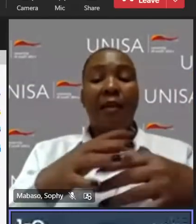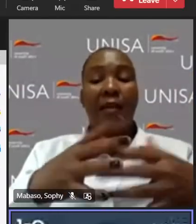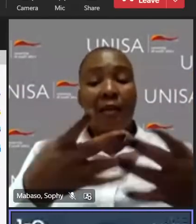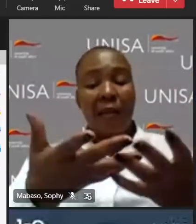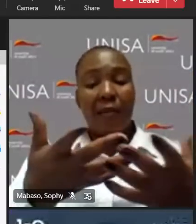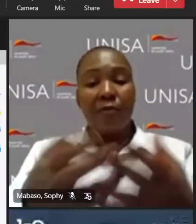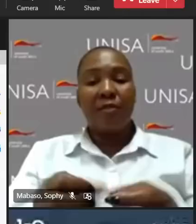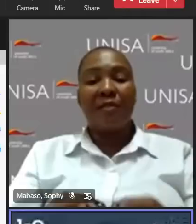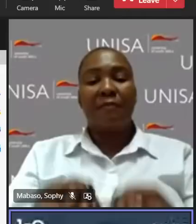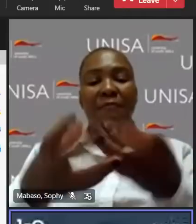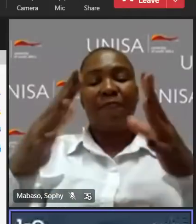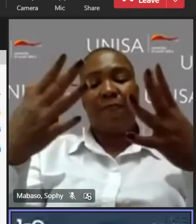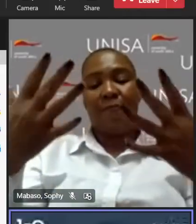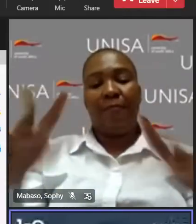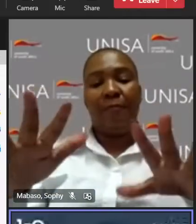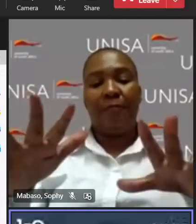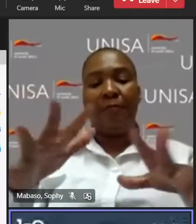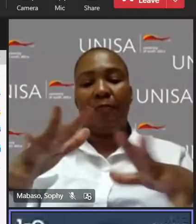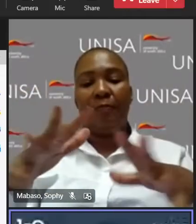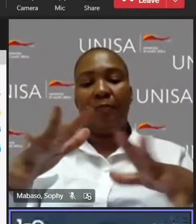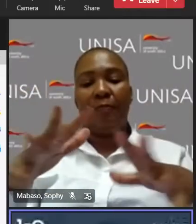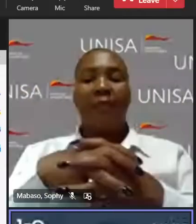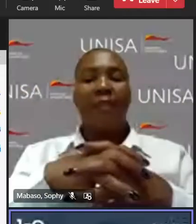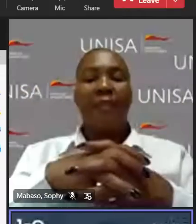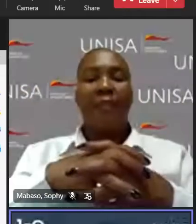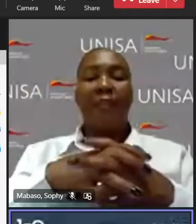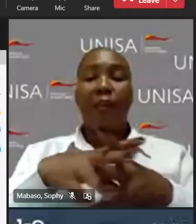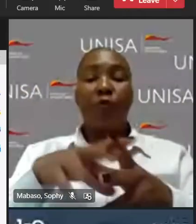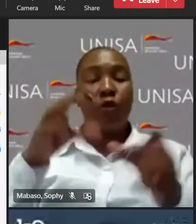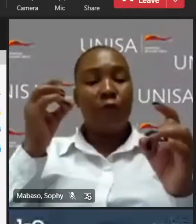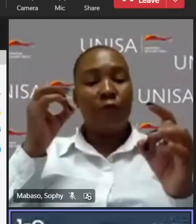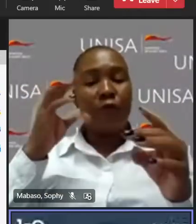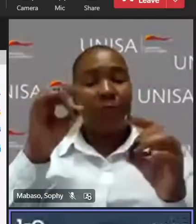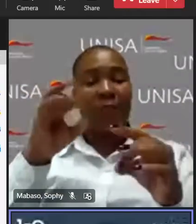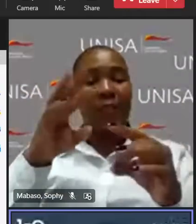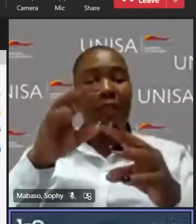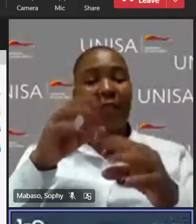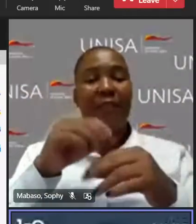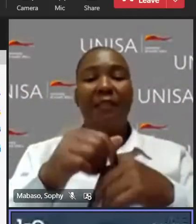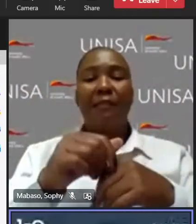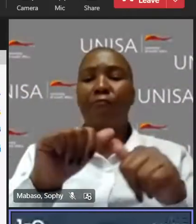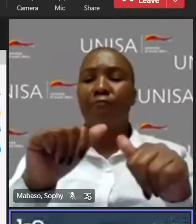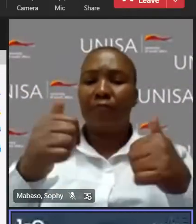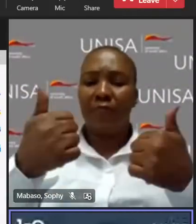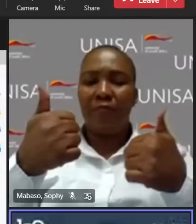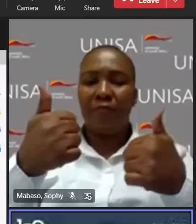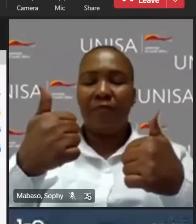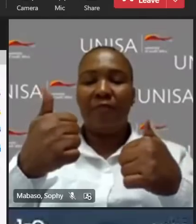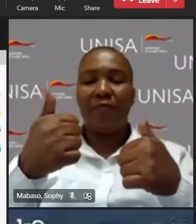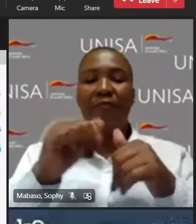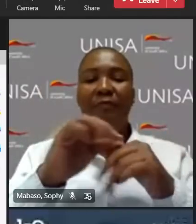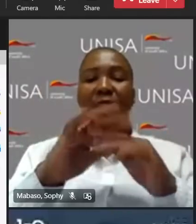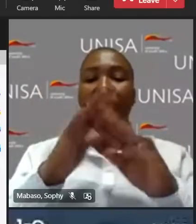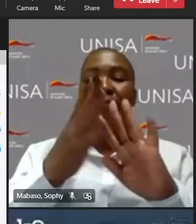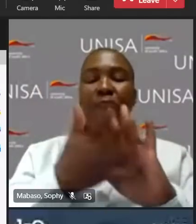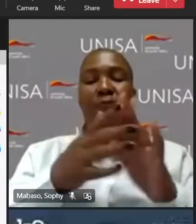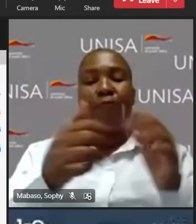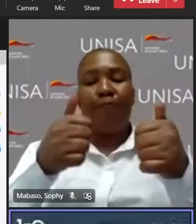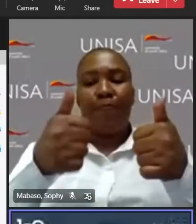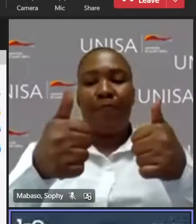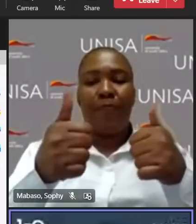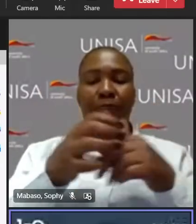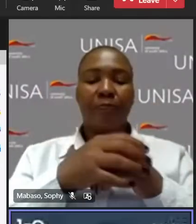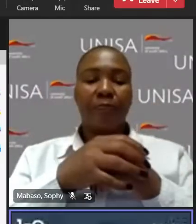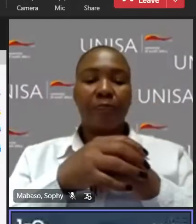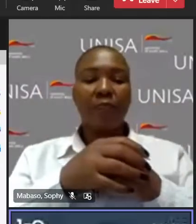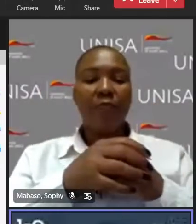submit. See it updating, and it is live, it is already updated. If